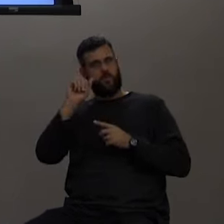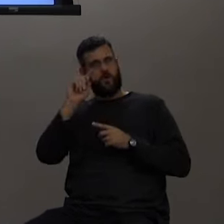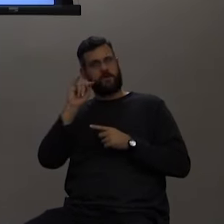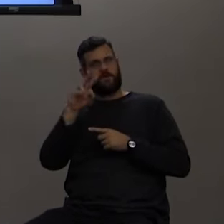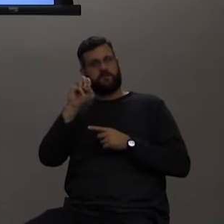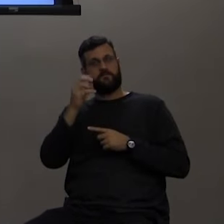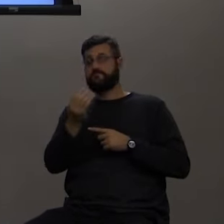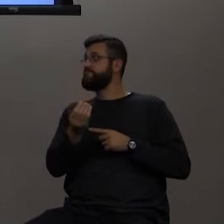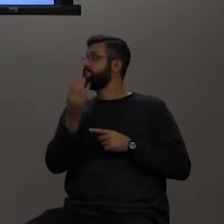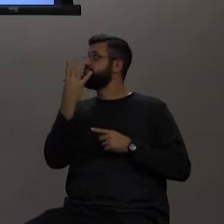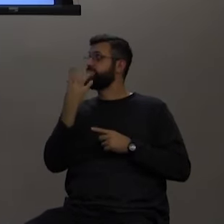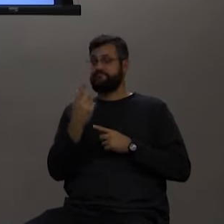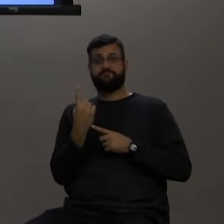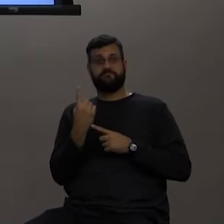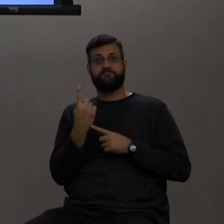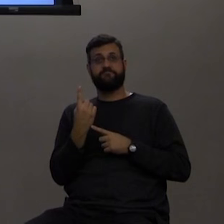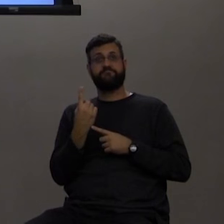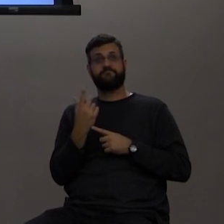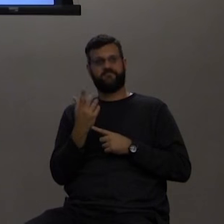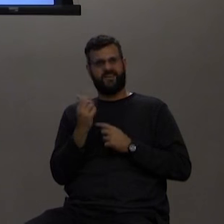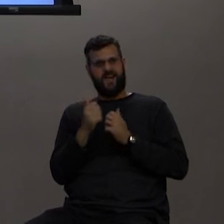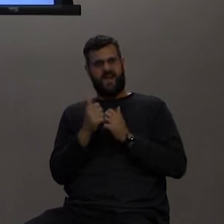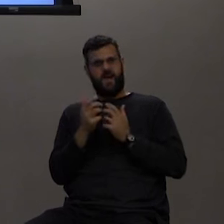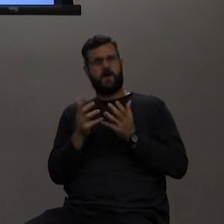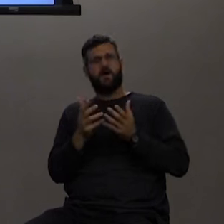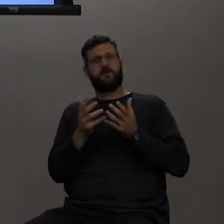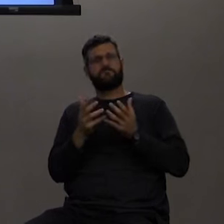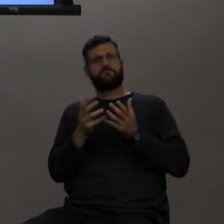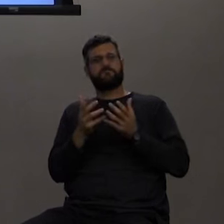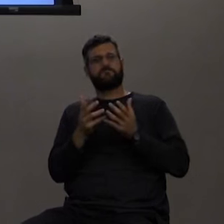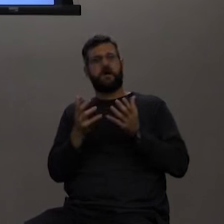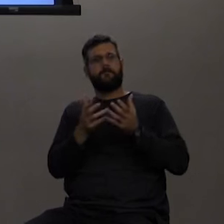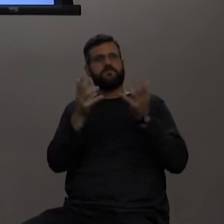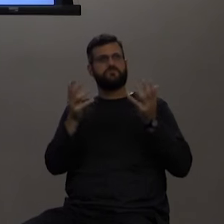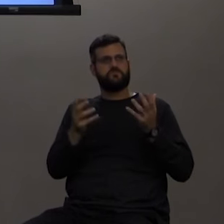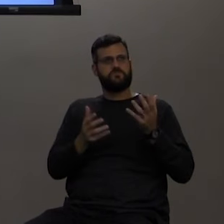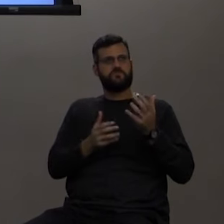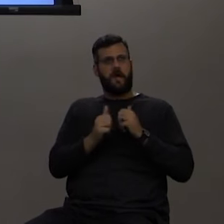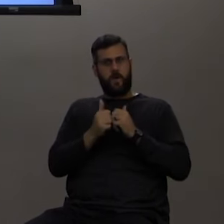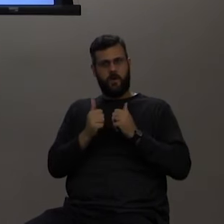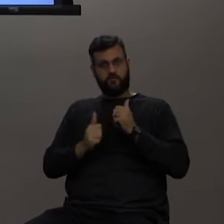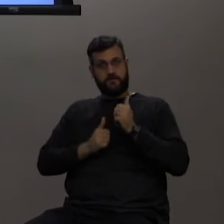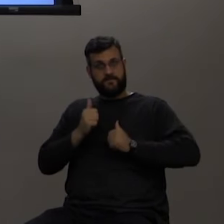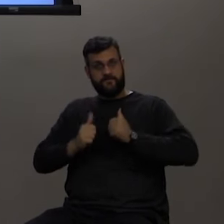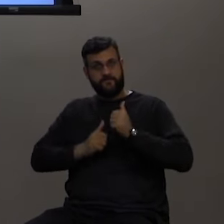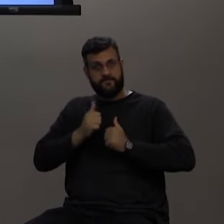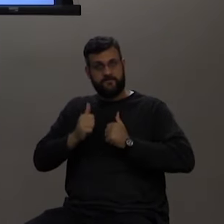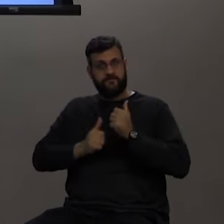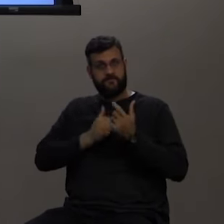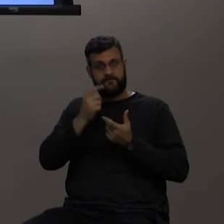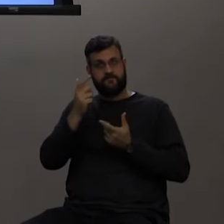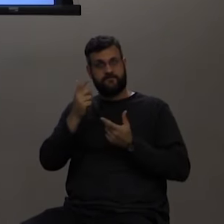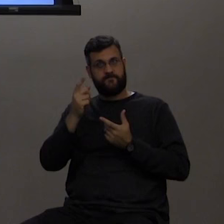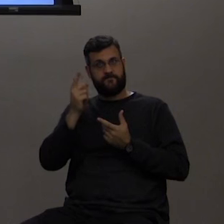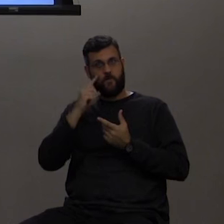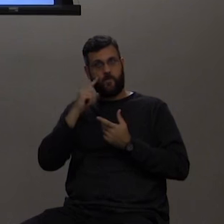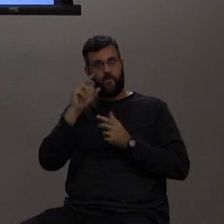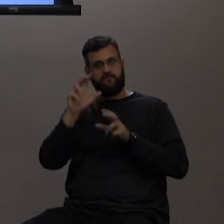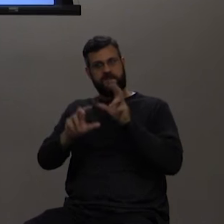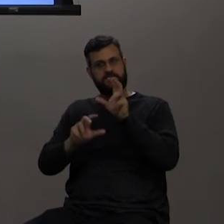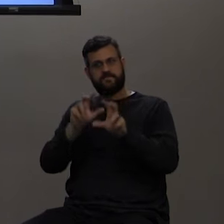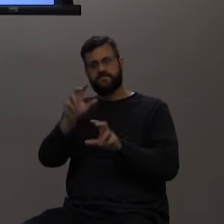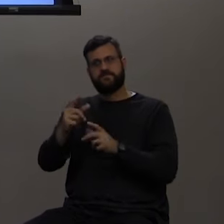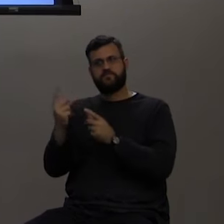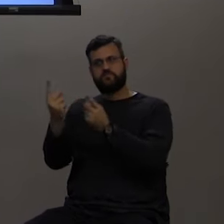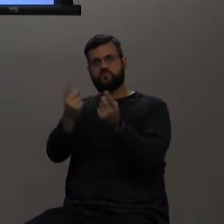putting it up there on that slide. Is talking about how much and how aggressive are we at investing in